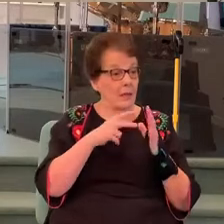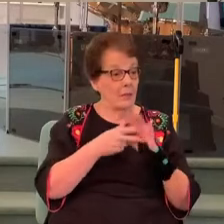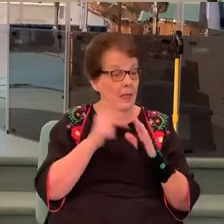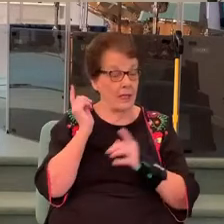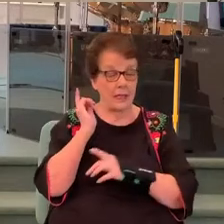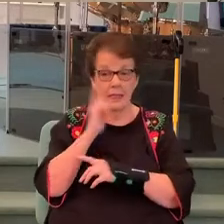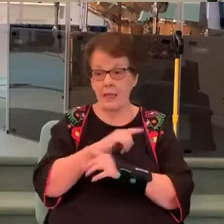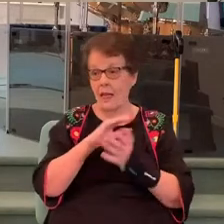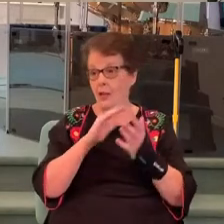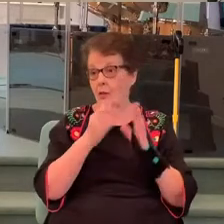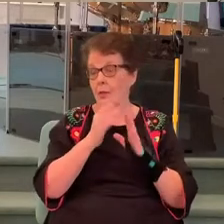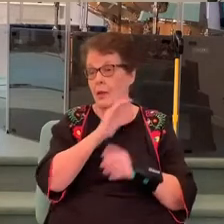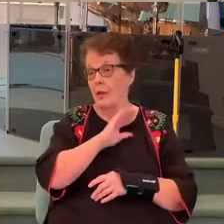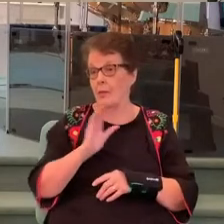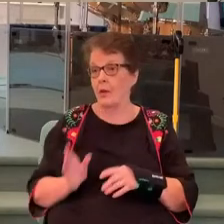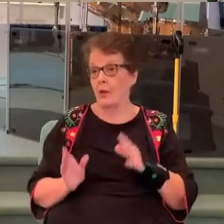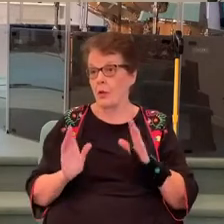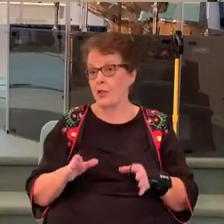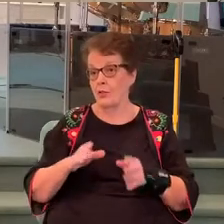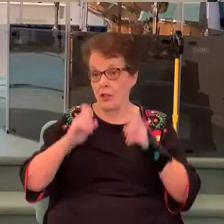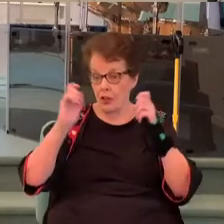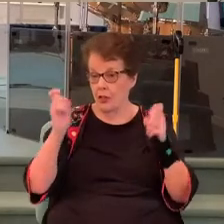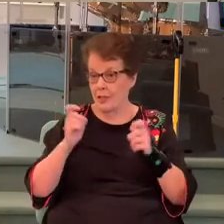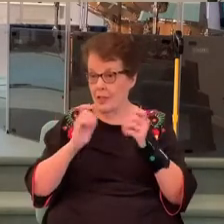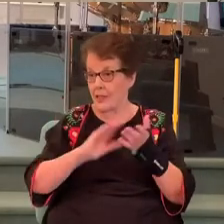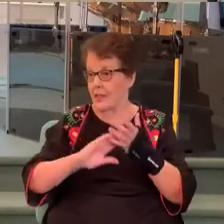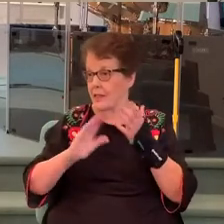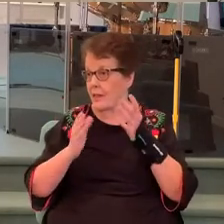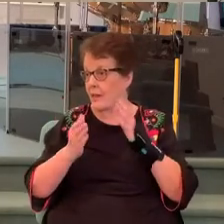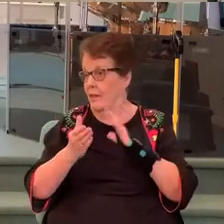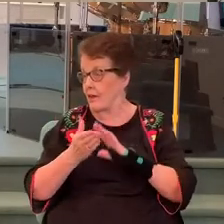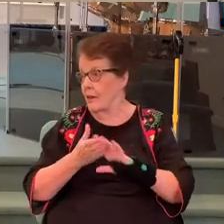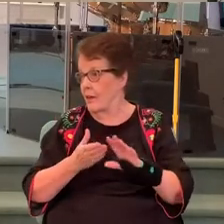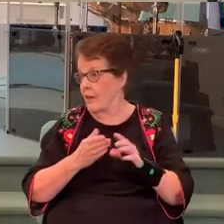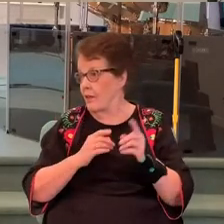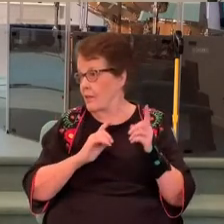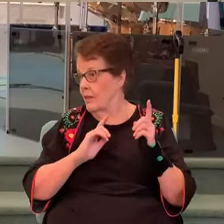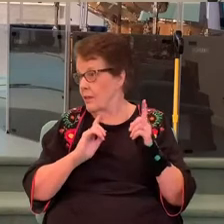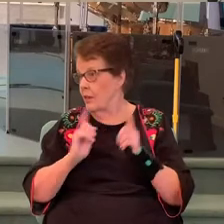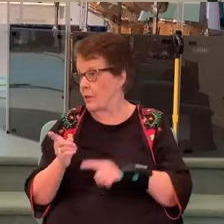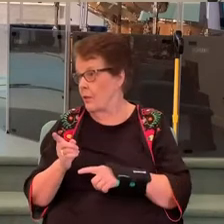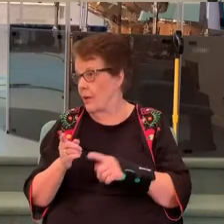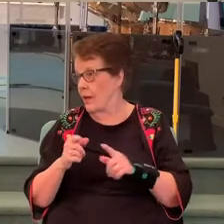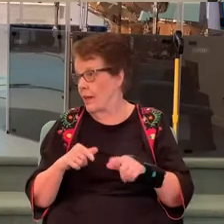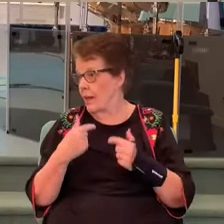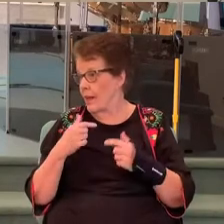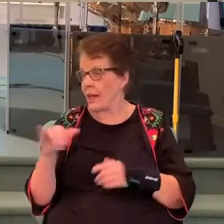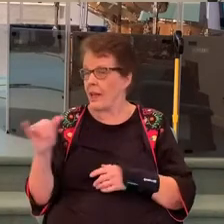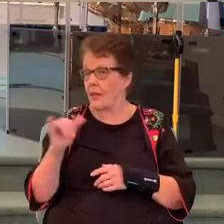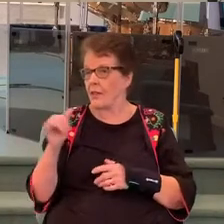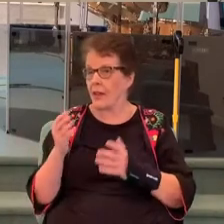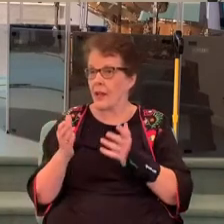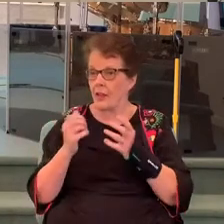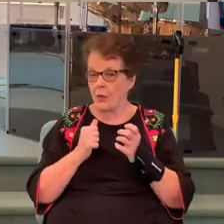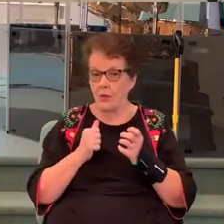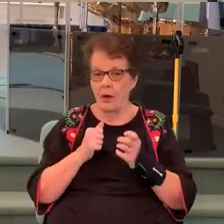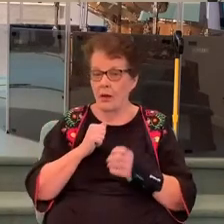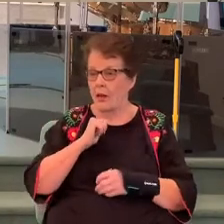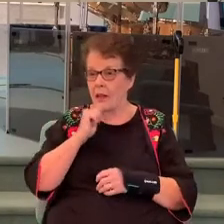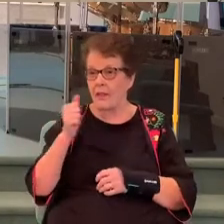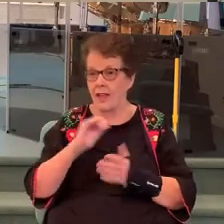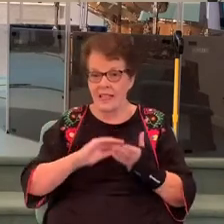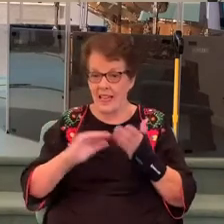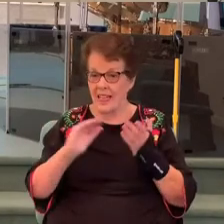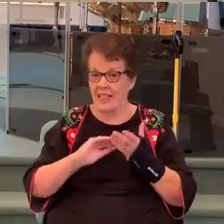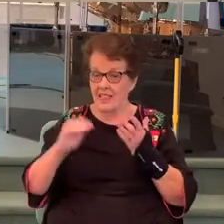Christian, you pray, your sins are forgiven, and then you go and live however you want to live. That's not an excuse for unrighteous living. What that